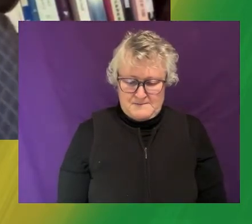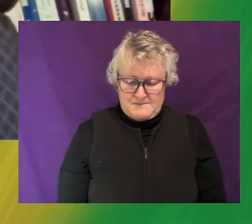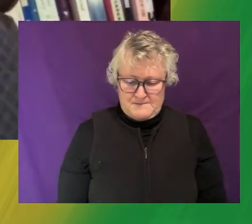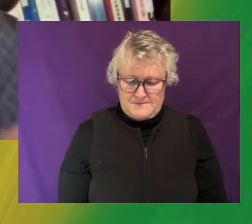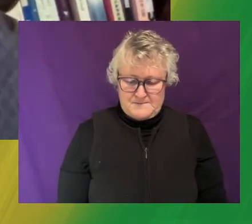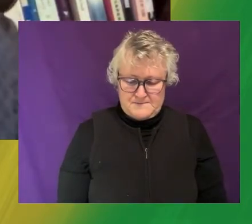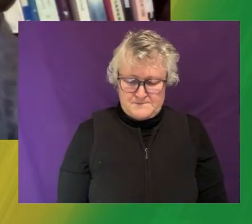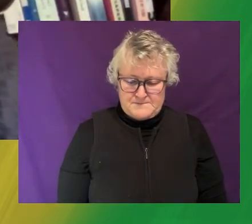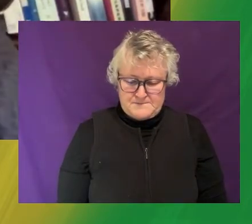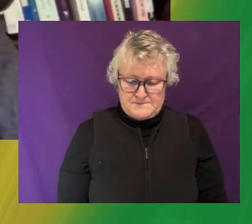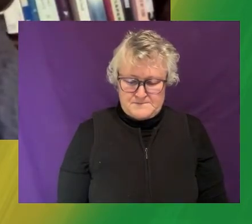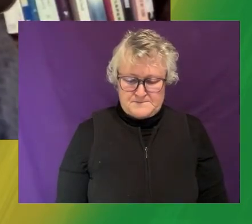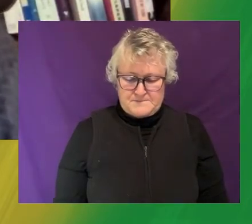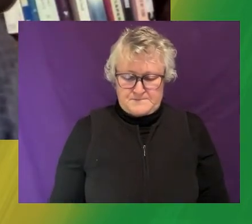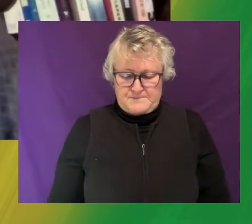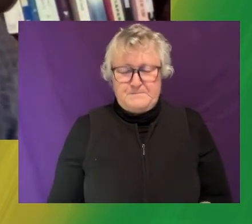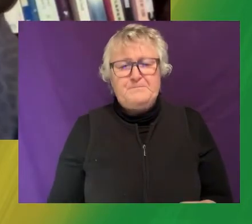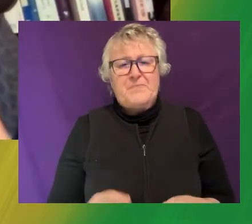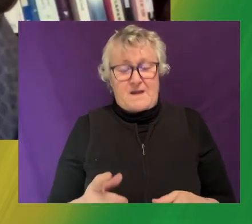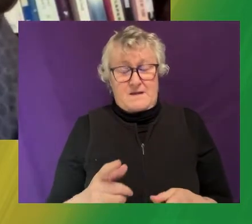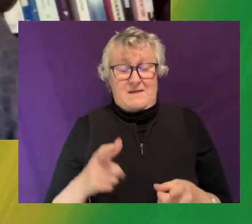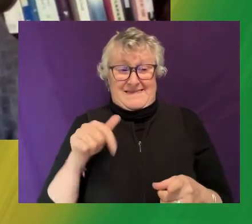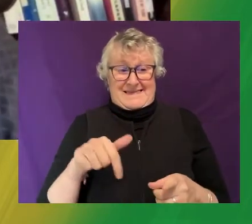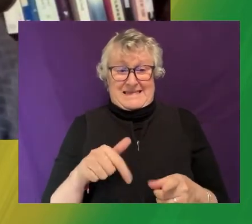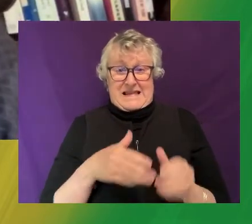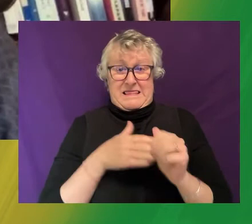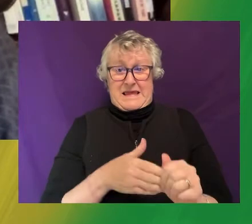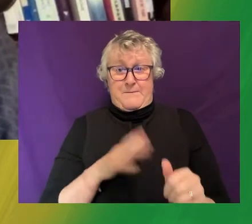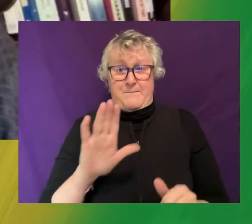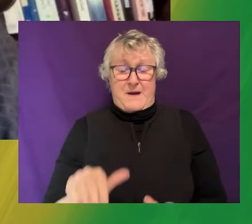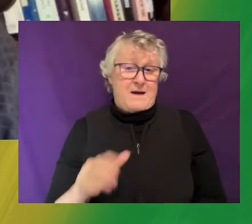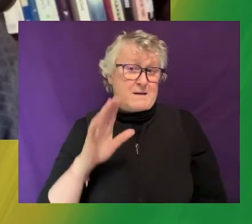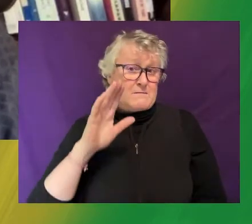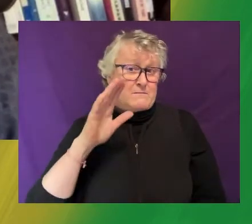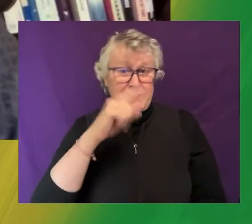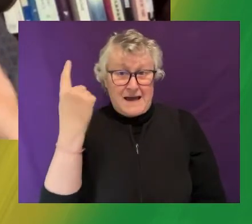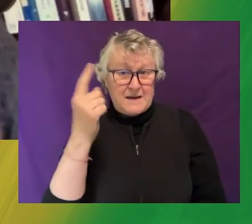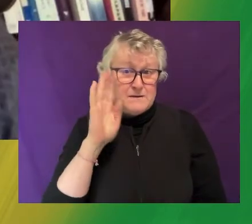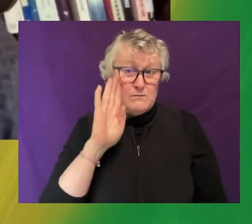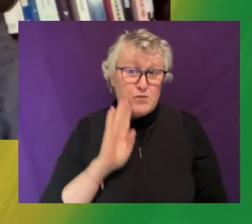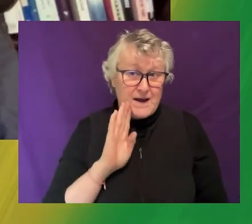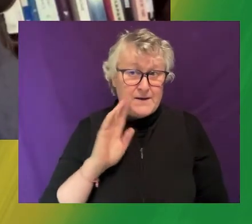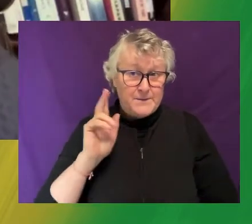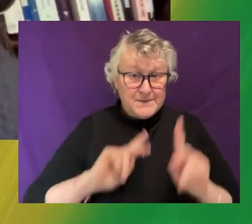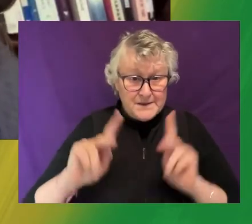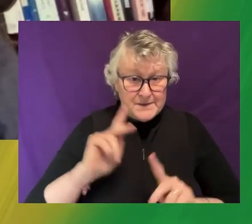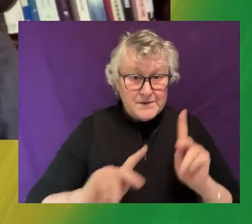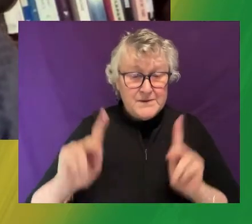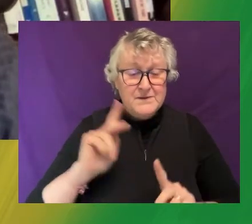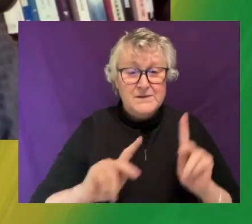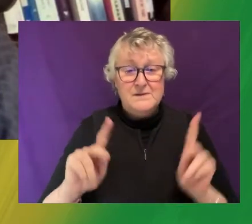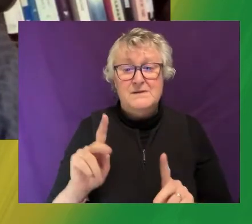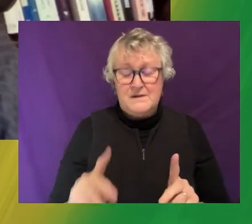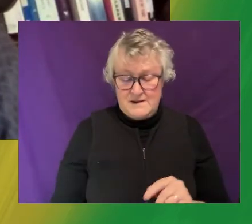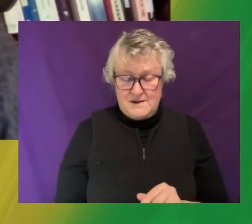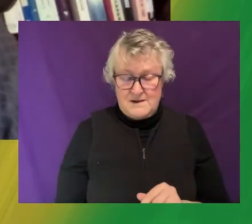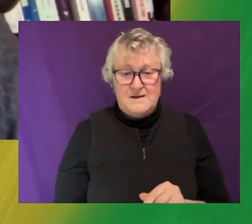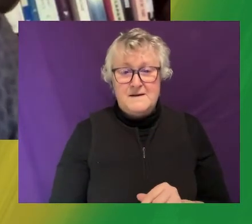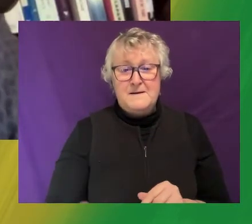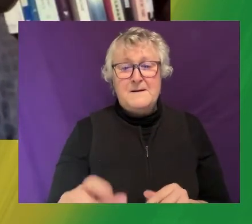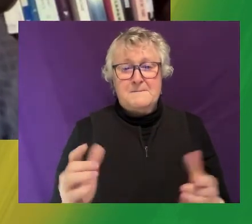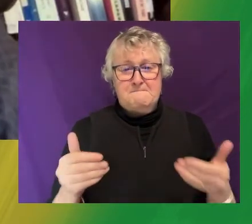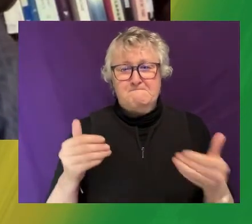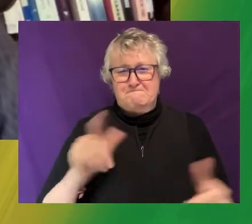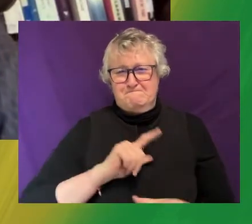against racism led by Black and brown peoples, both in this country and around the world. But the remarks that I have to share with you